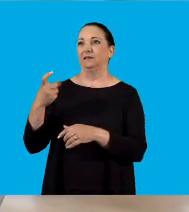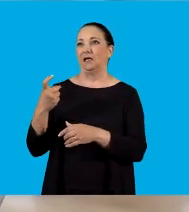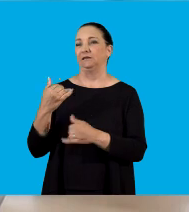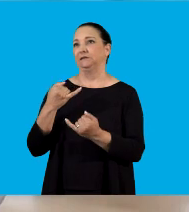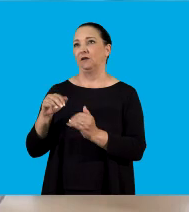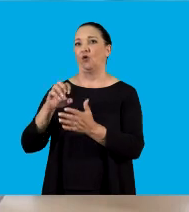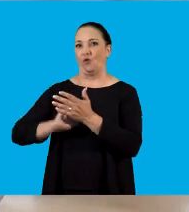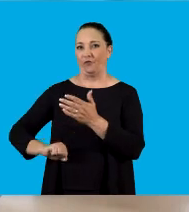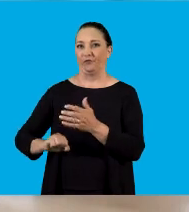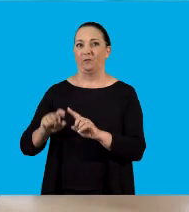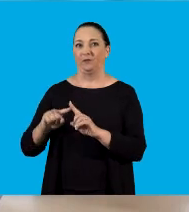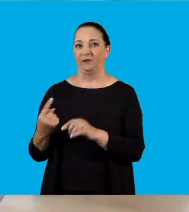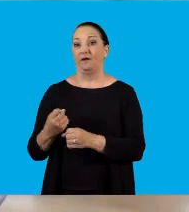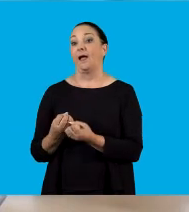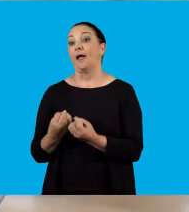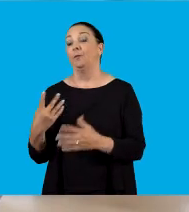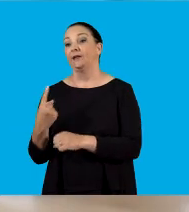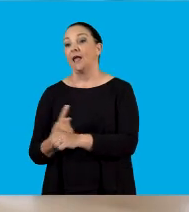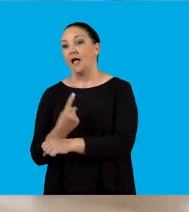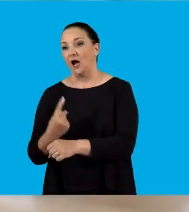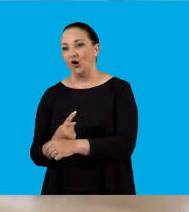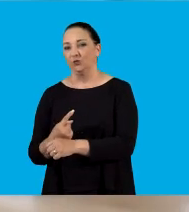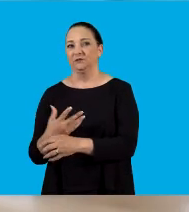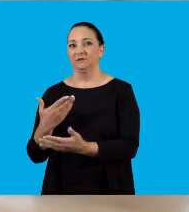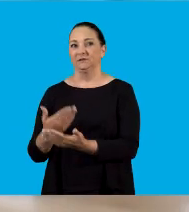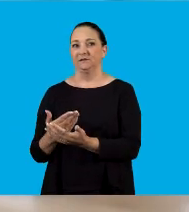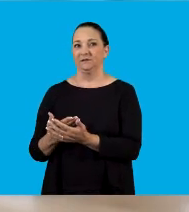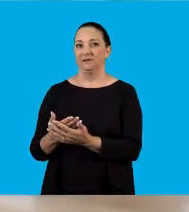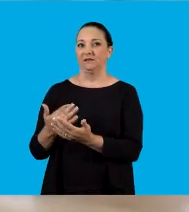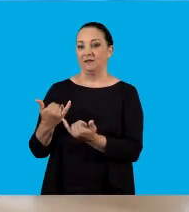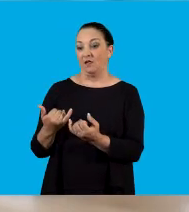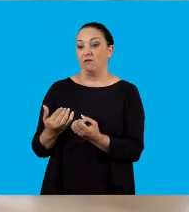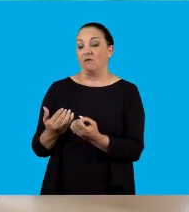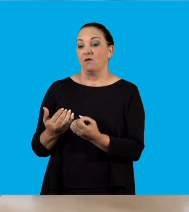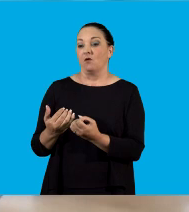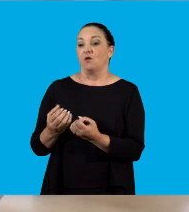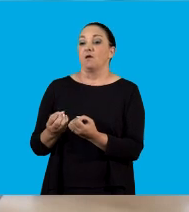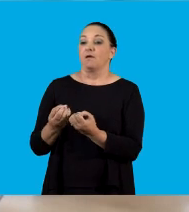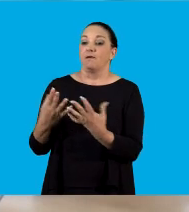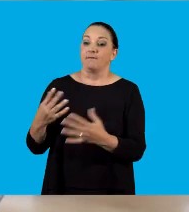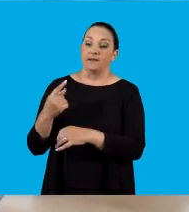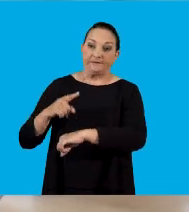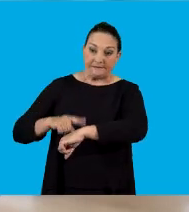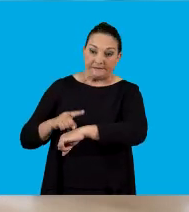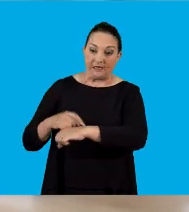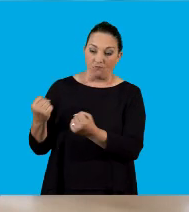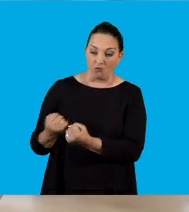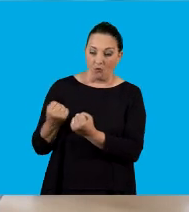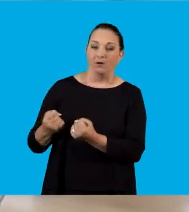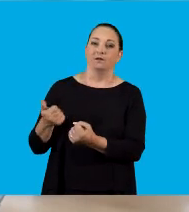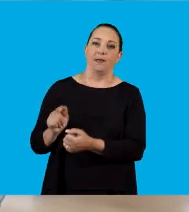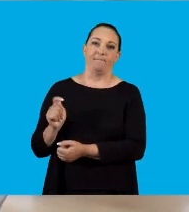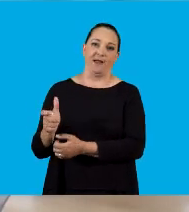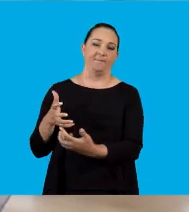However, you just need to know that per hour, this is how much you are rating. You're being paid according to the amount of time that you've spent at